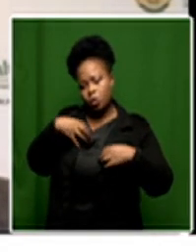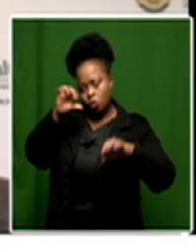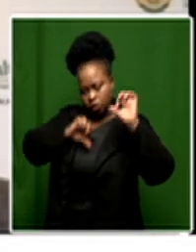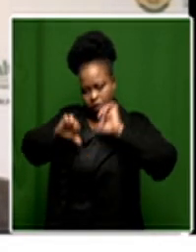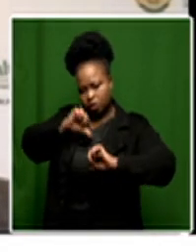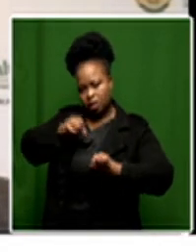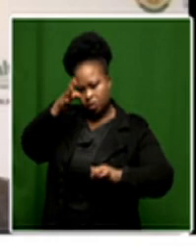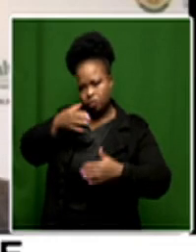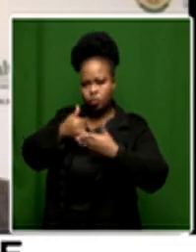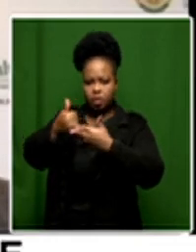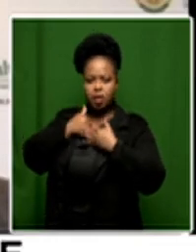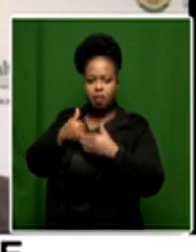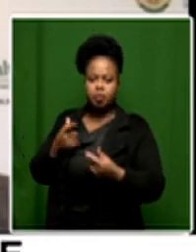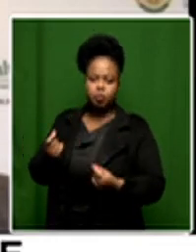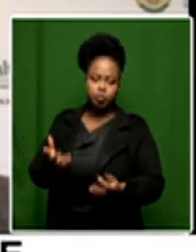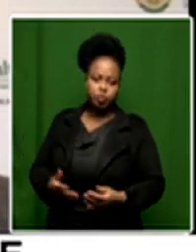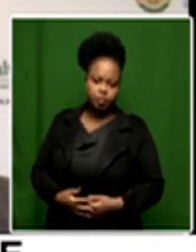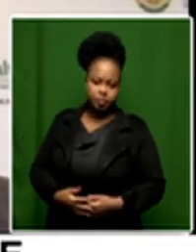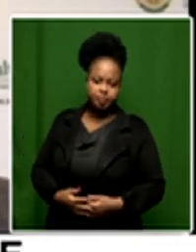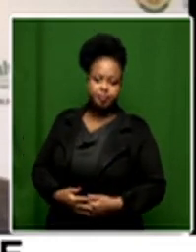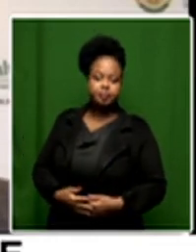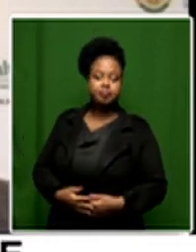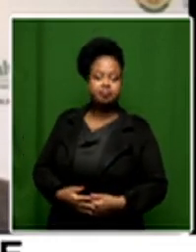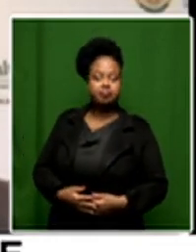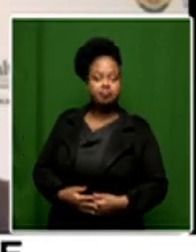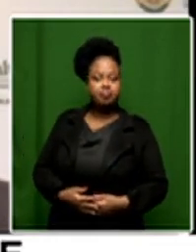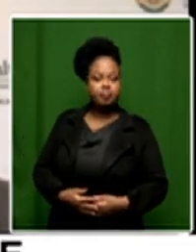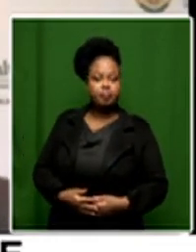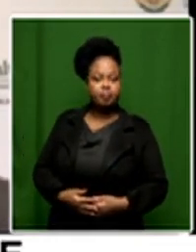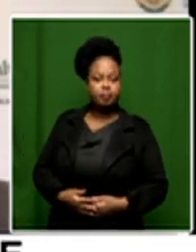scientists helping us to lead in this way. There are various